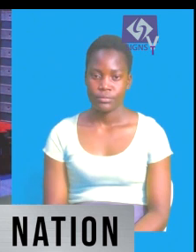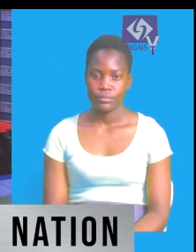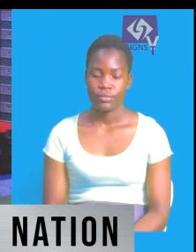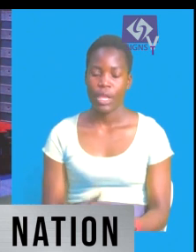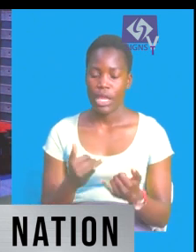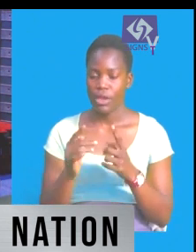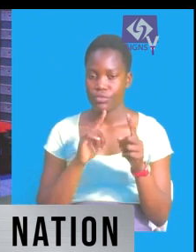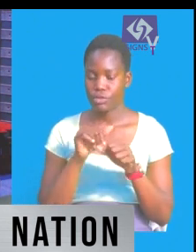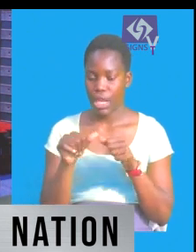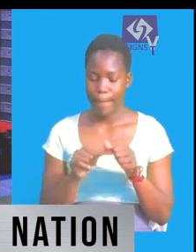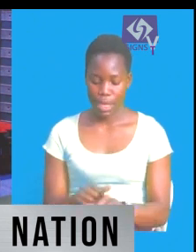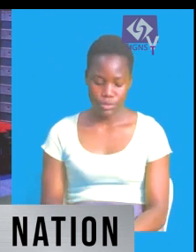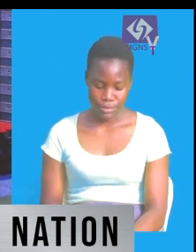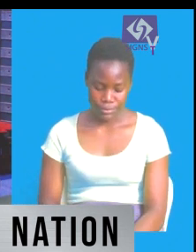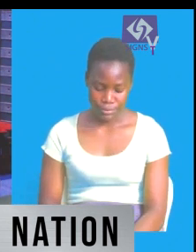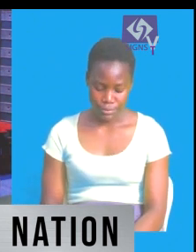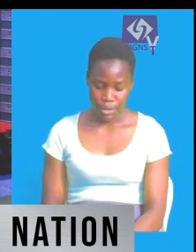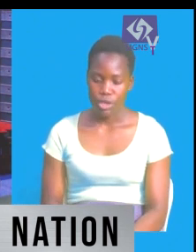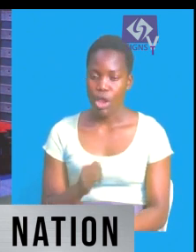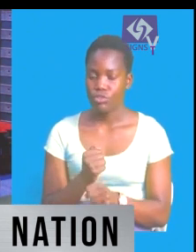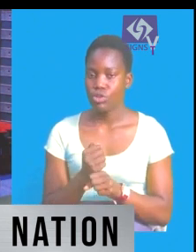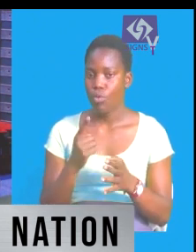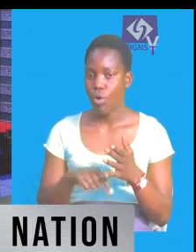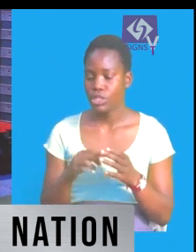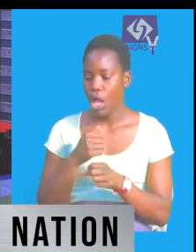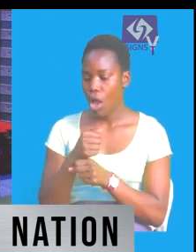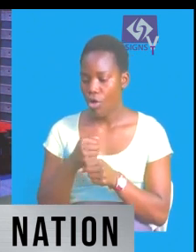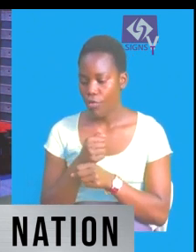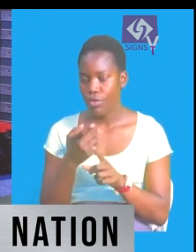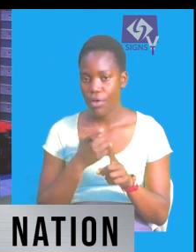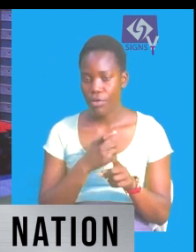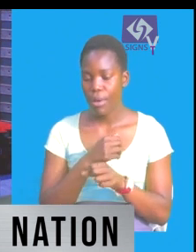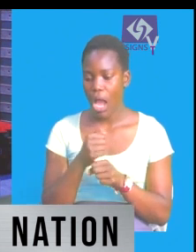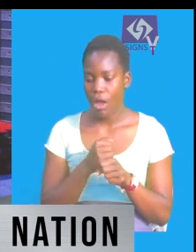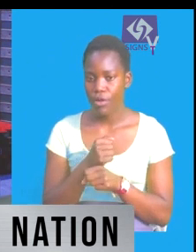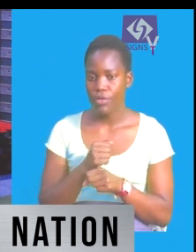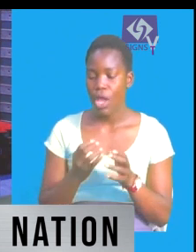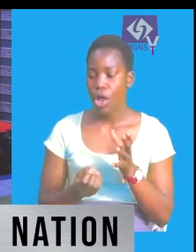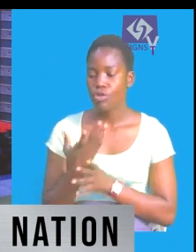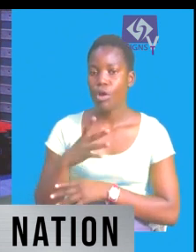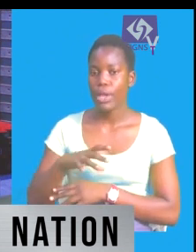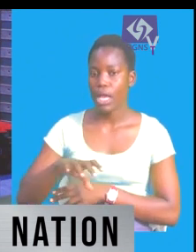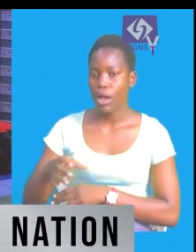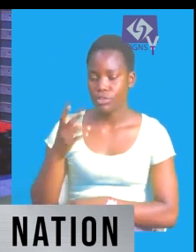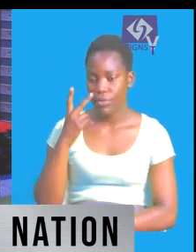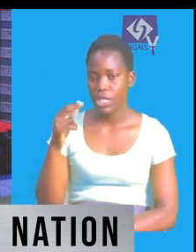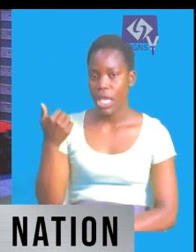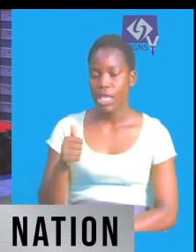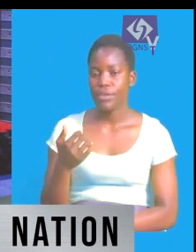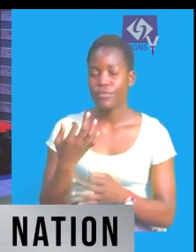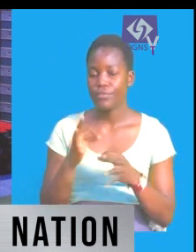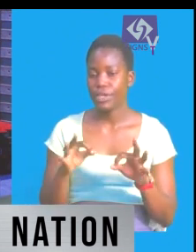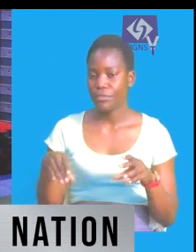you've just mentioned you are doing the coffee. You come from a coffee growing county. Yes. Have you seen any free fertilizer